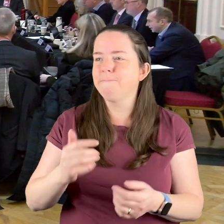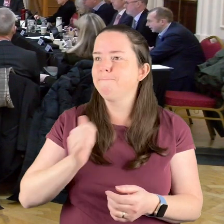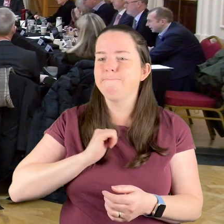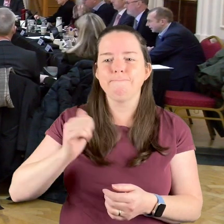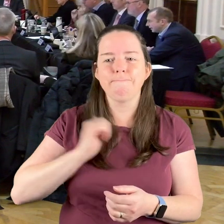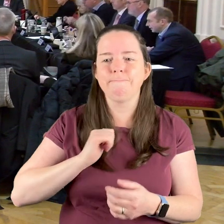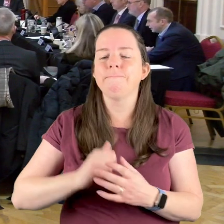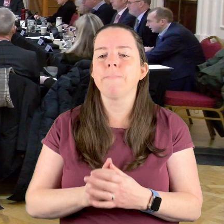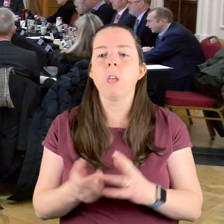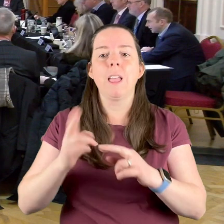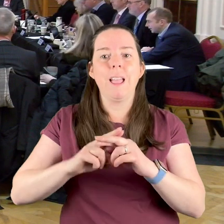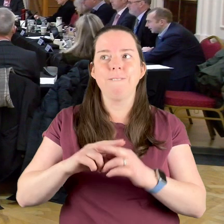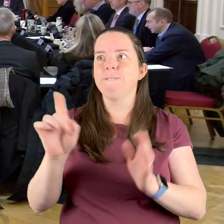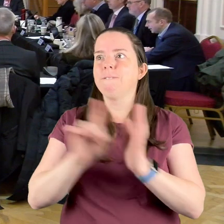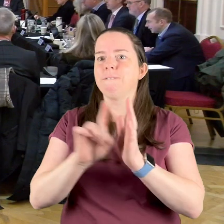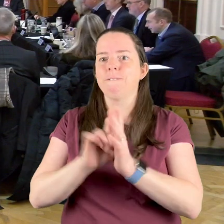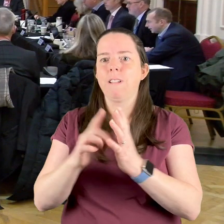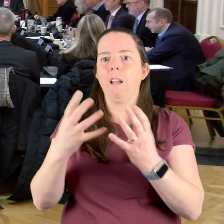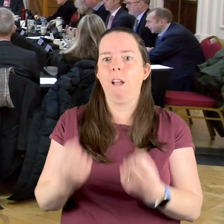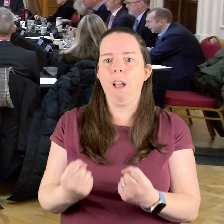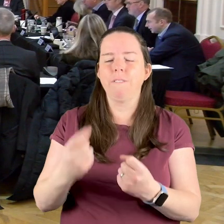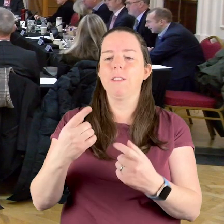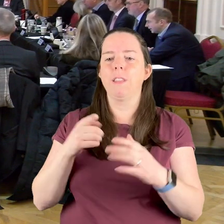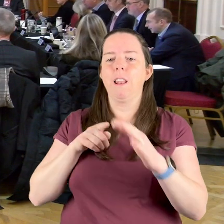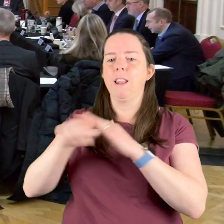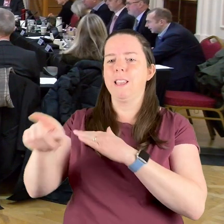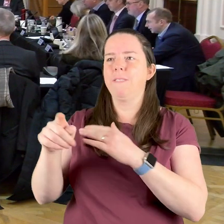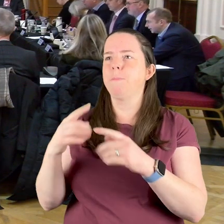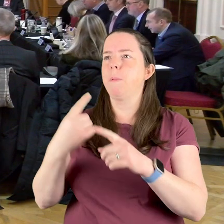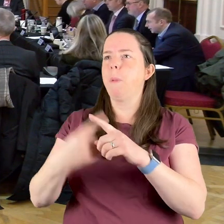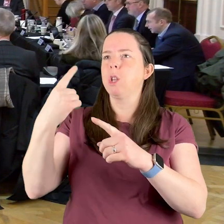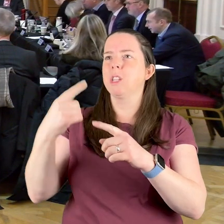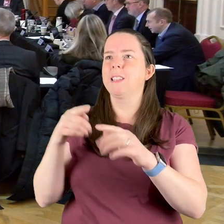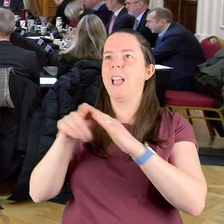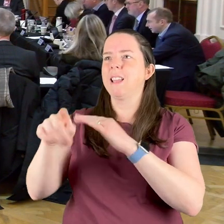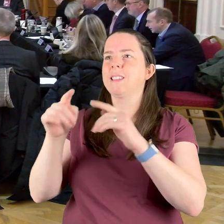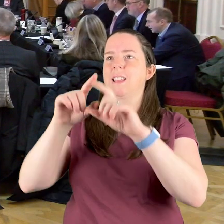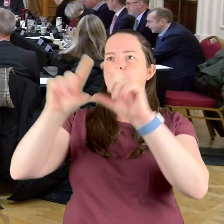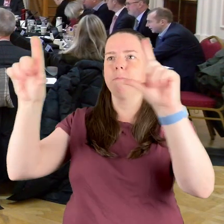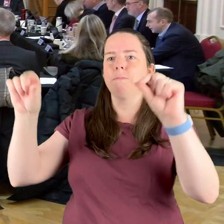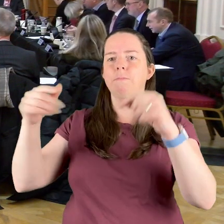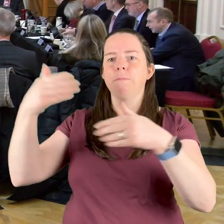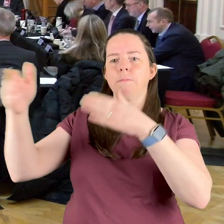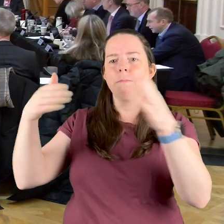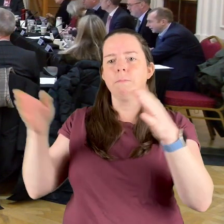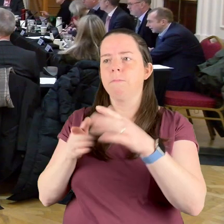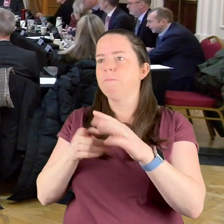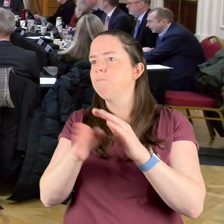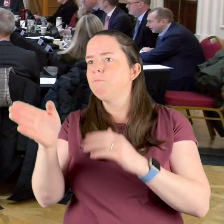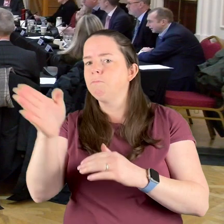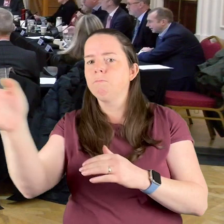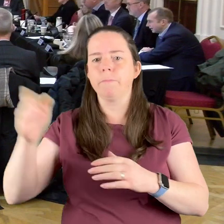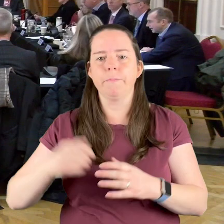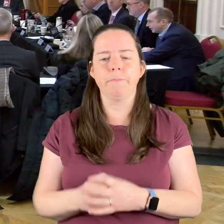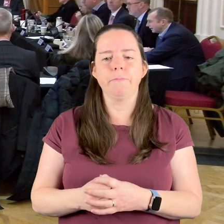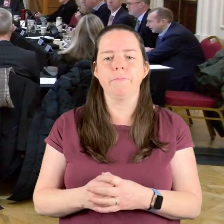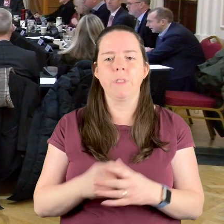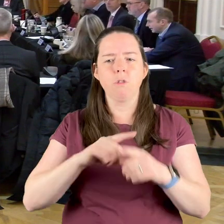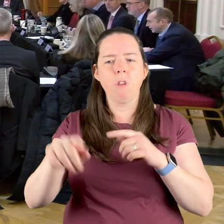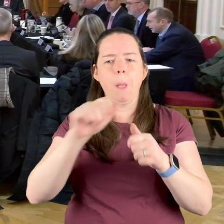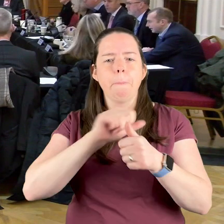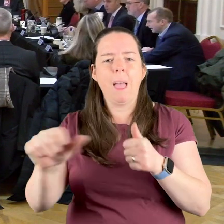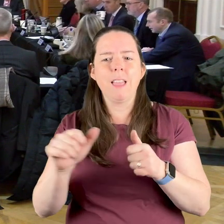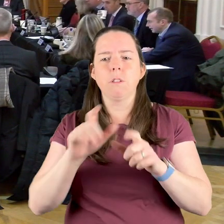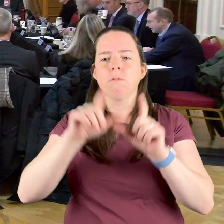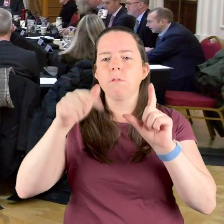alarm tests today, so if the alarm does sound, we will leave the room through the emergency exits marked in the room. We'll do our